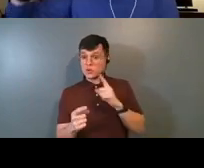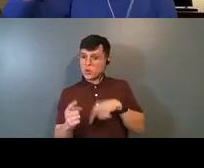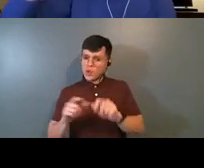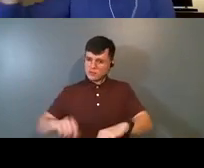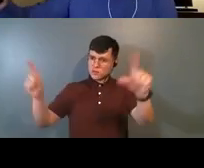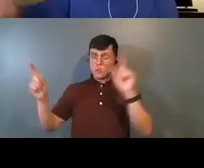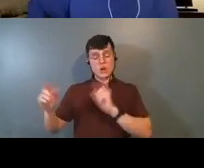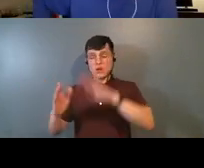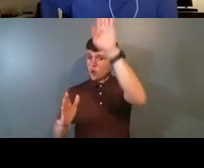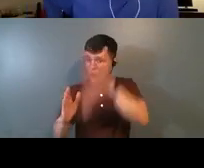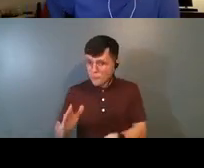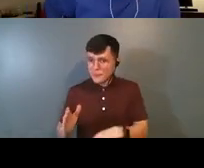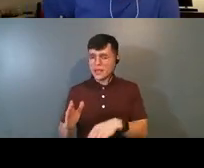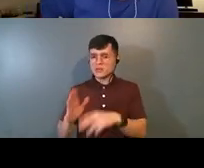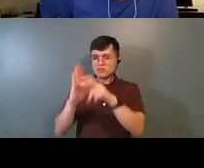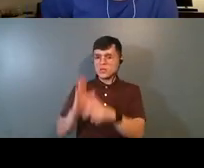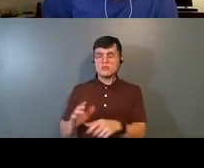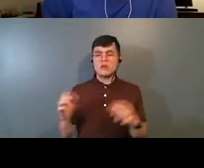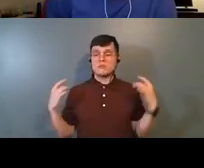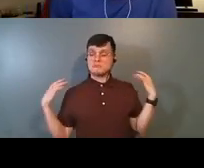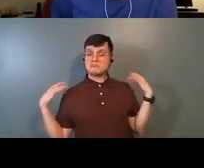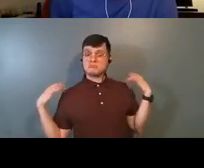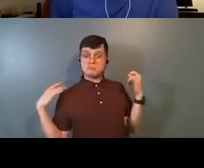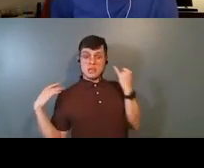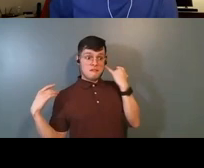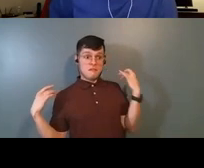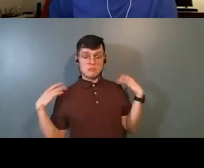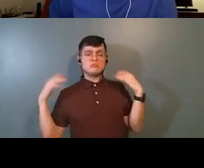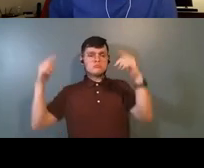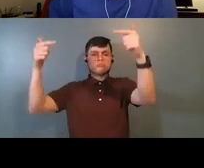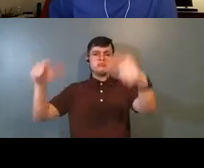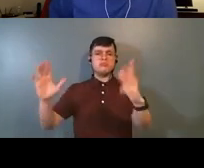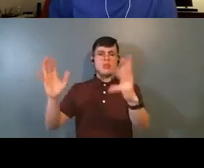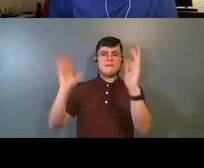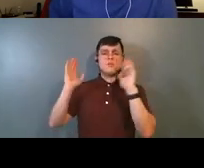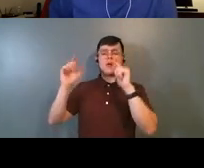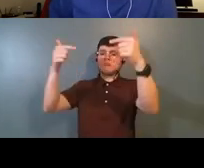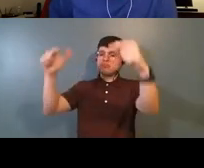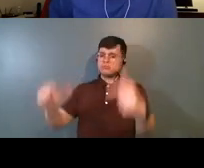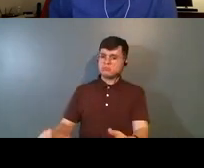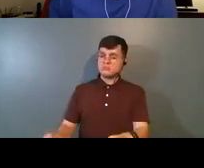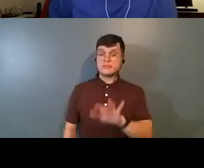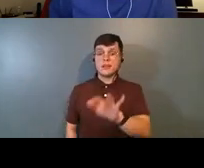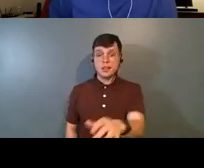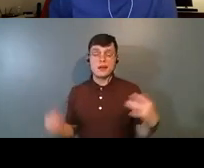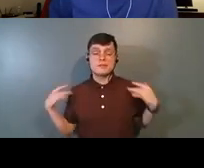page or just your view? Well, if she doesn't interrupt it. If she doesn't interrupt it. Yeah. So if she just goes there, hands away from the keyboard.